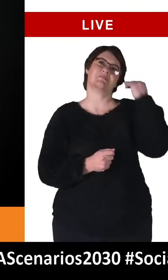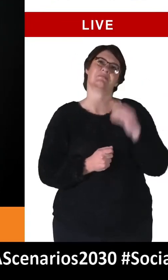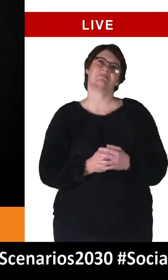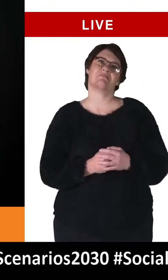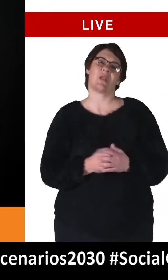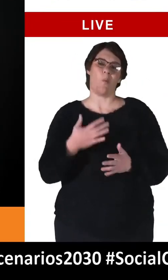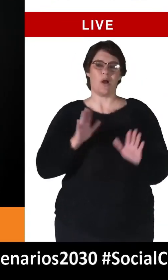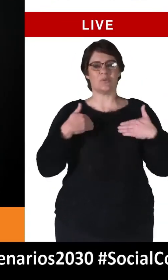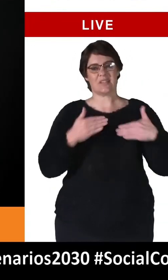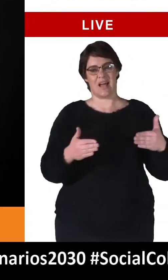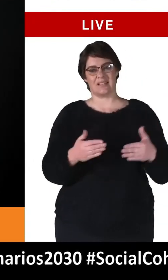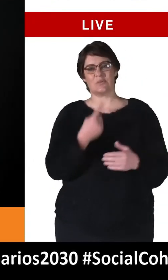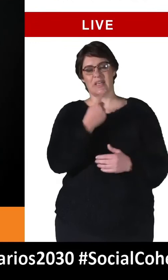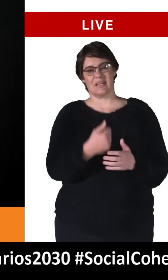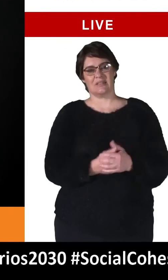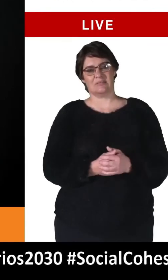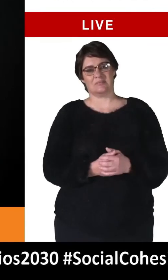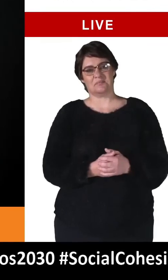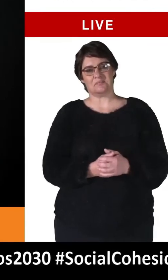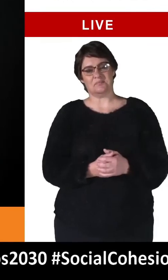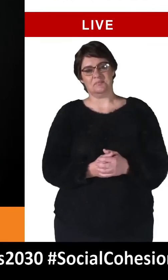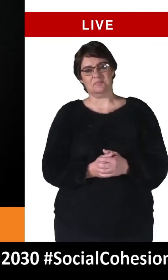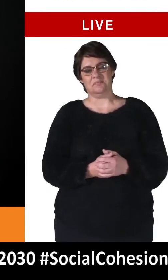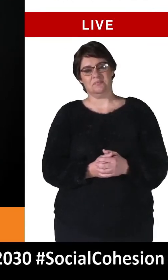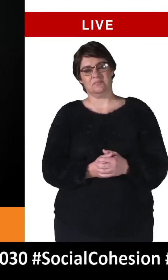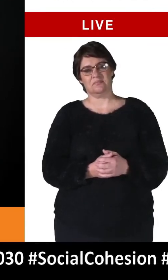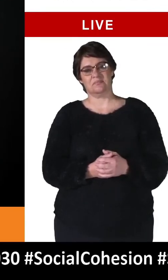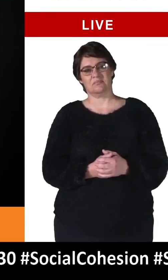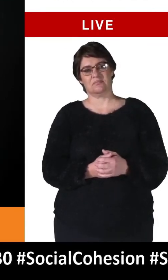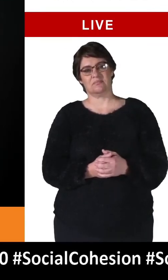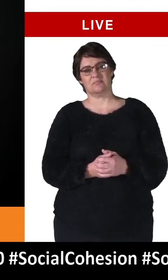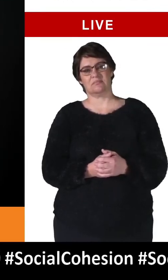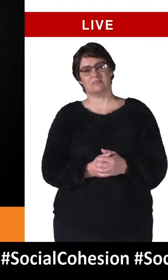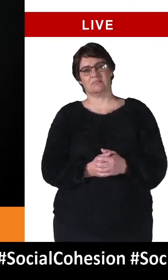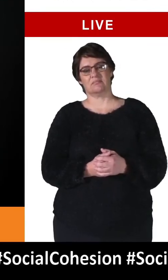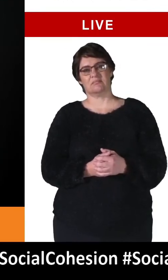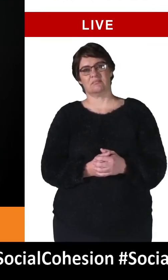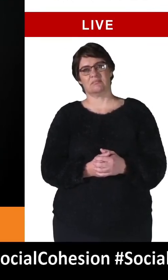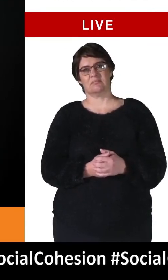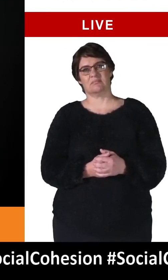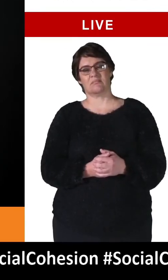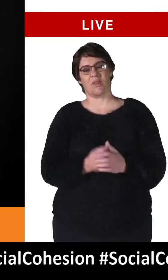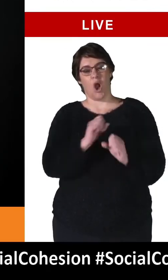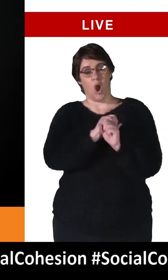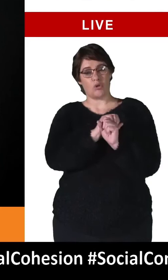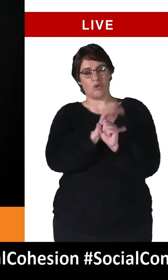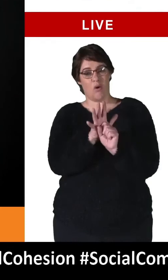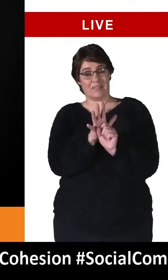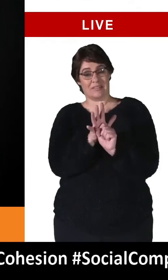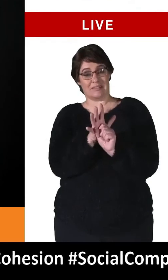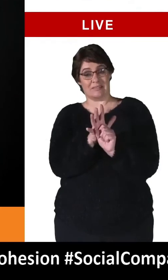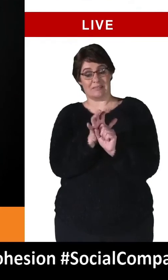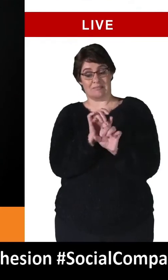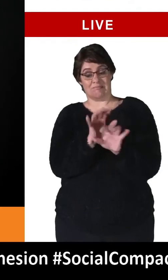I just want to start off by saying that the confluence of the COVID-19